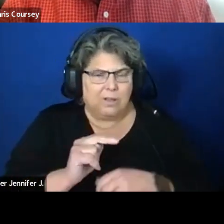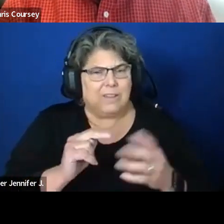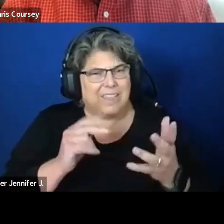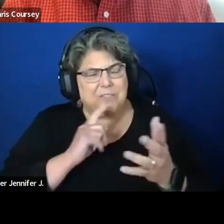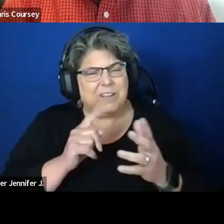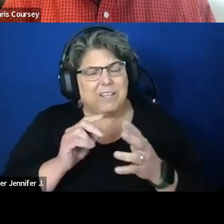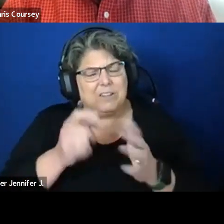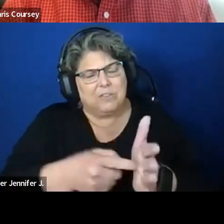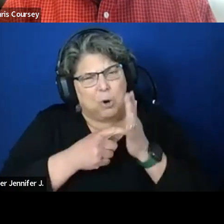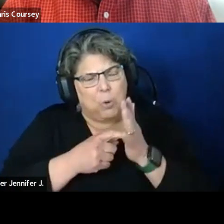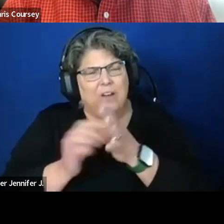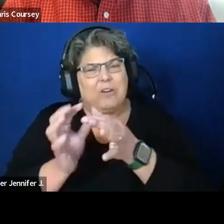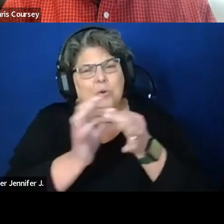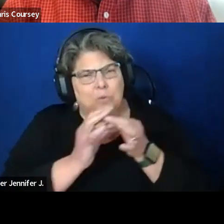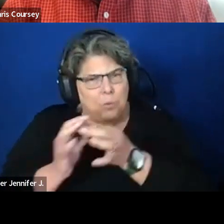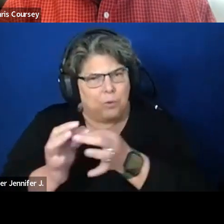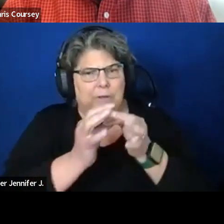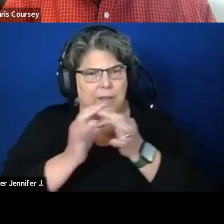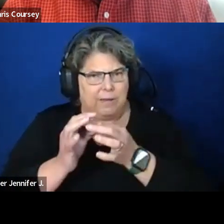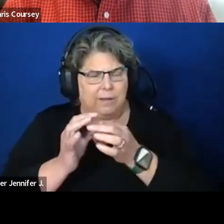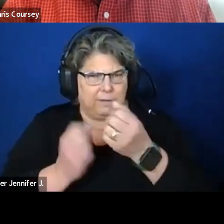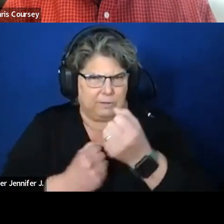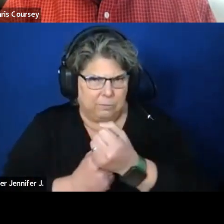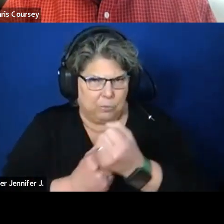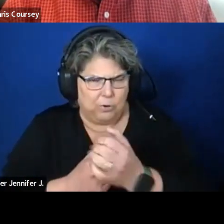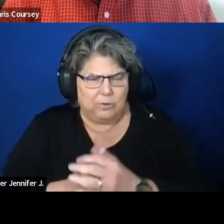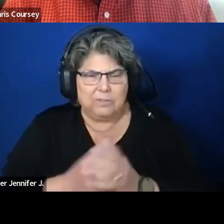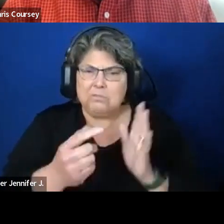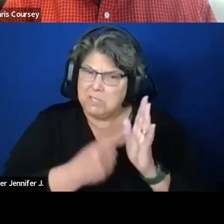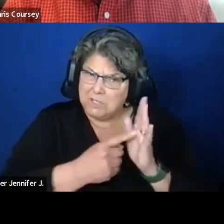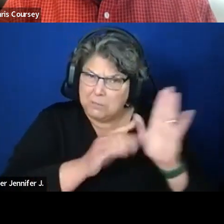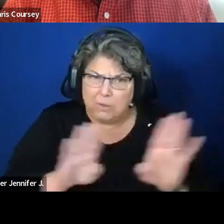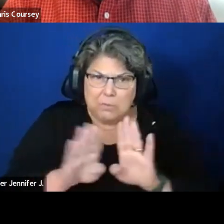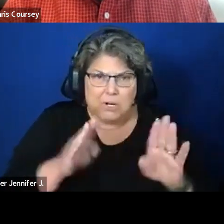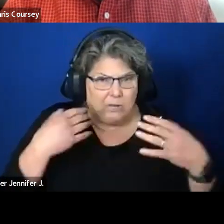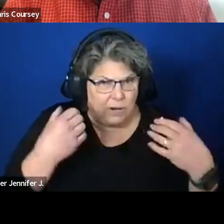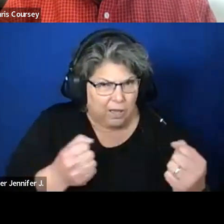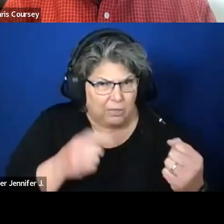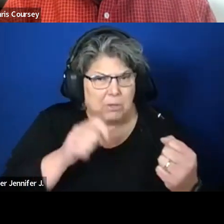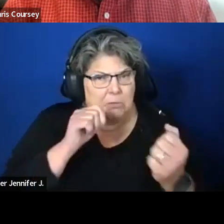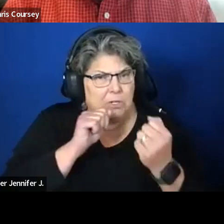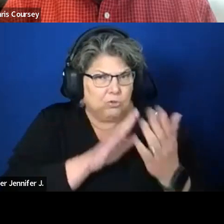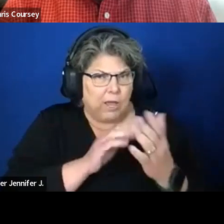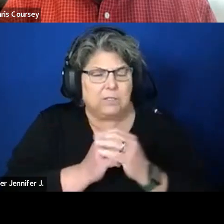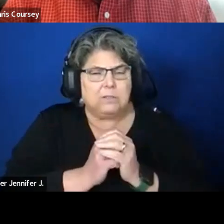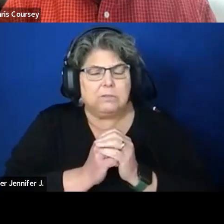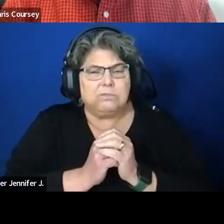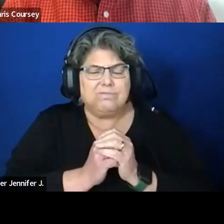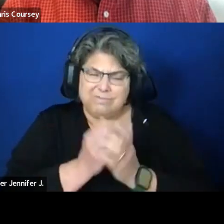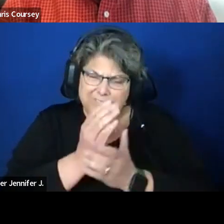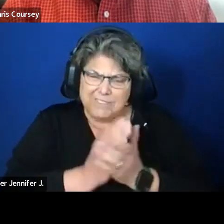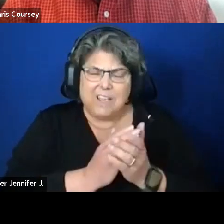coordination with intensive, sometimes behavioral health needs. So some are often dealing